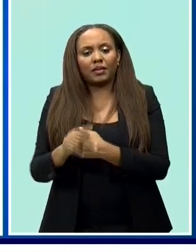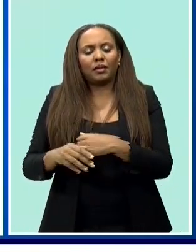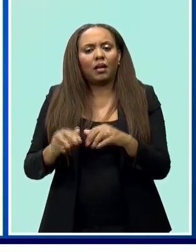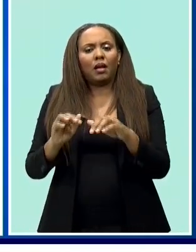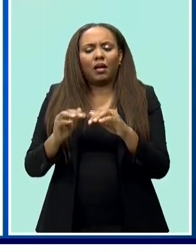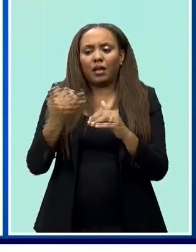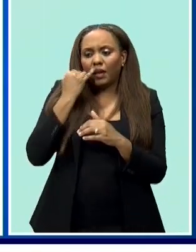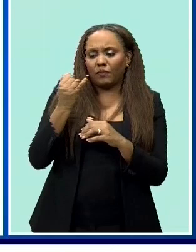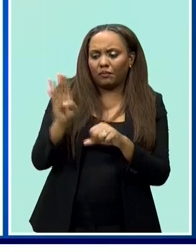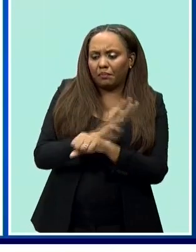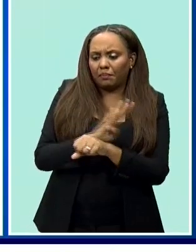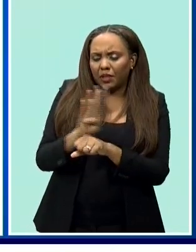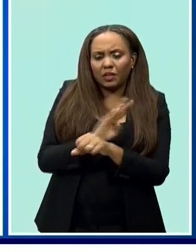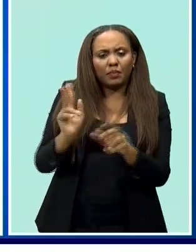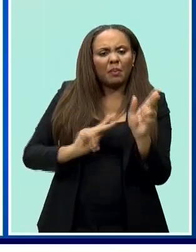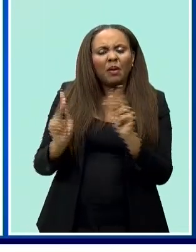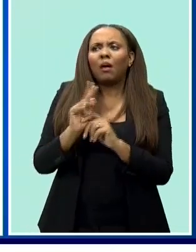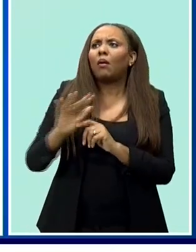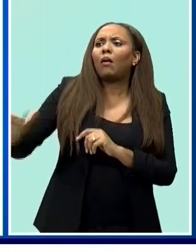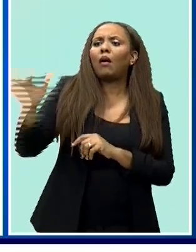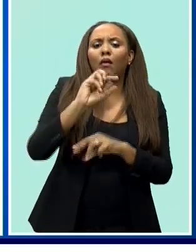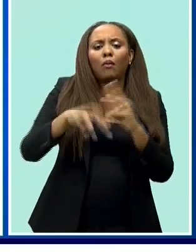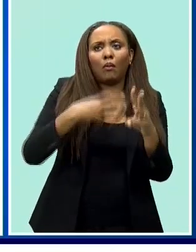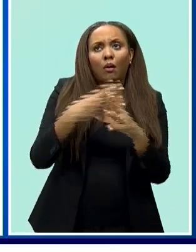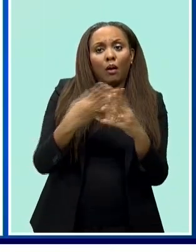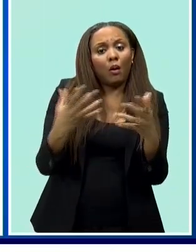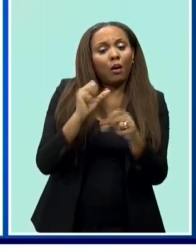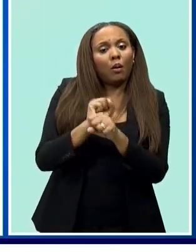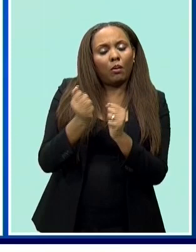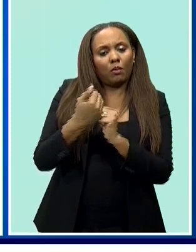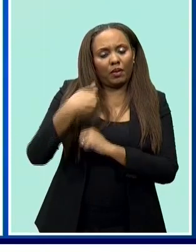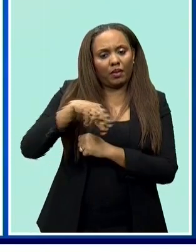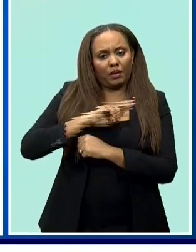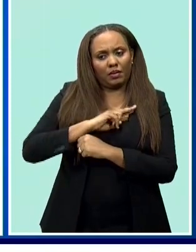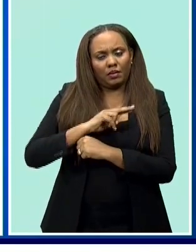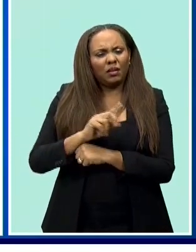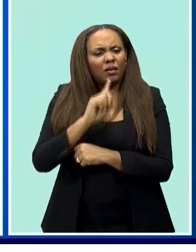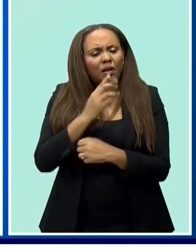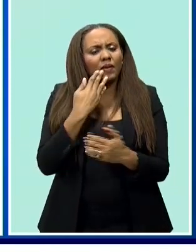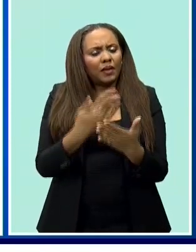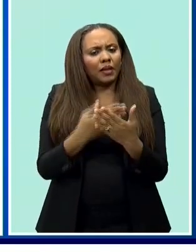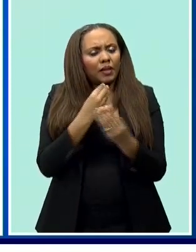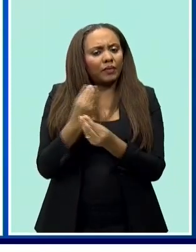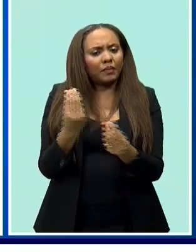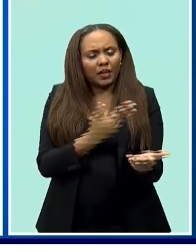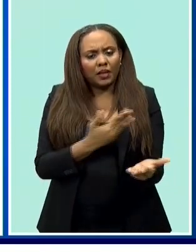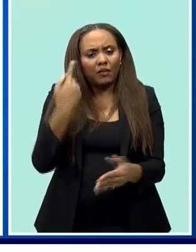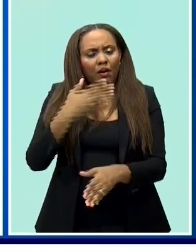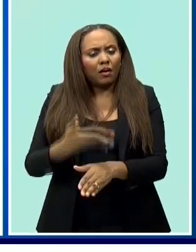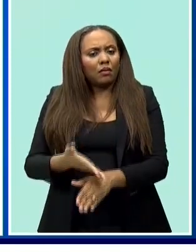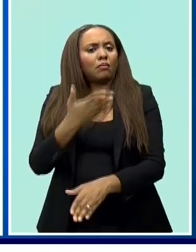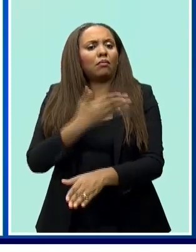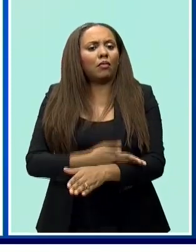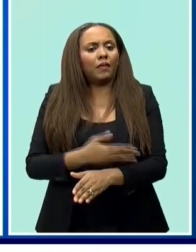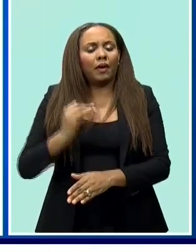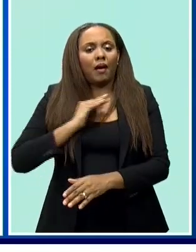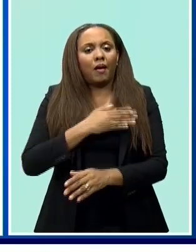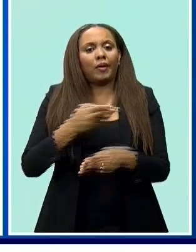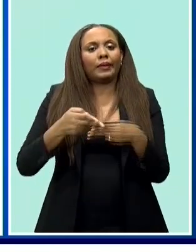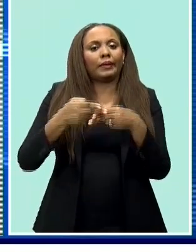business with us. So an upgrade in the government's credit rating is also useful for improving the reputation of